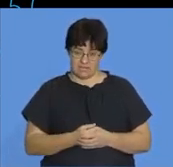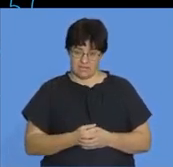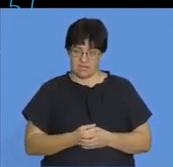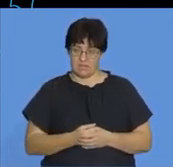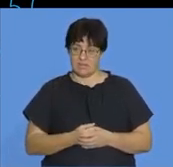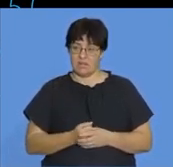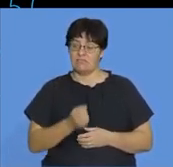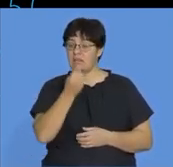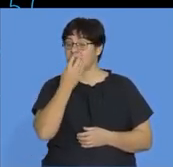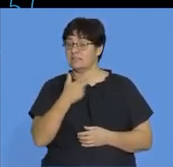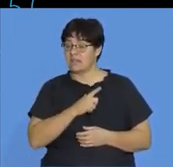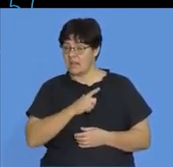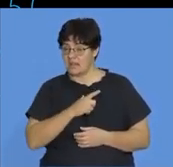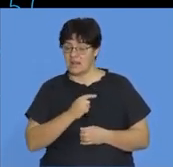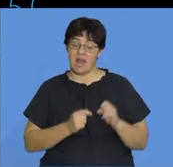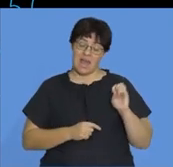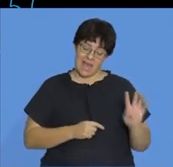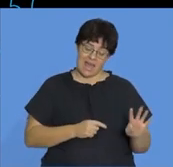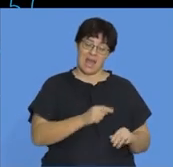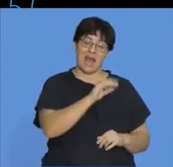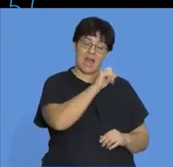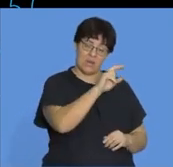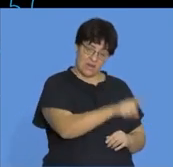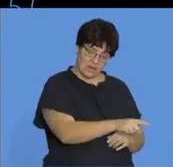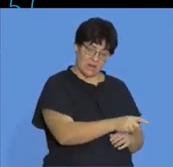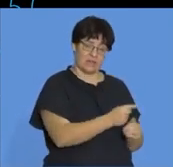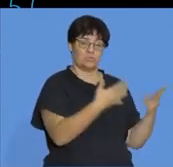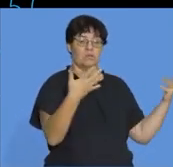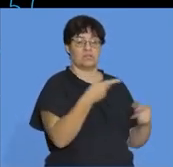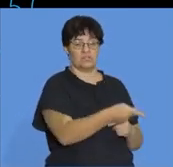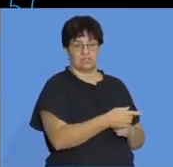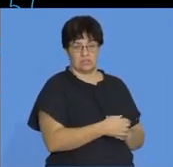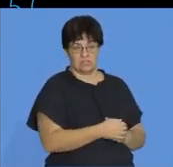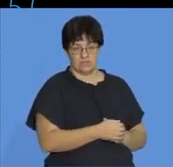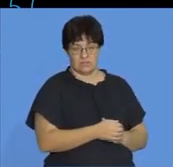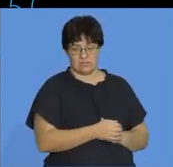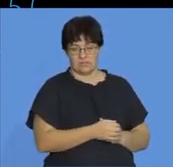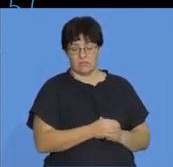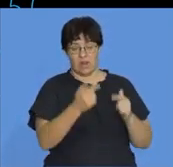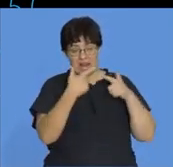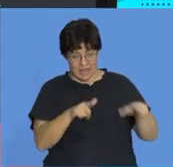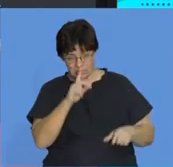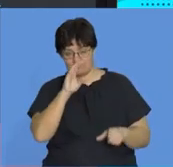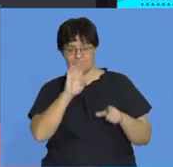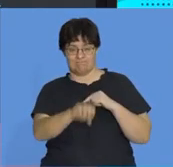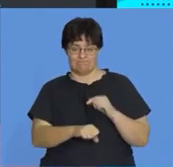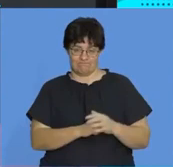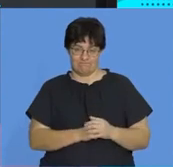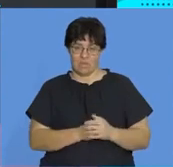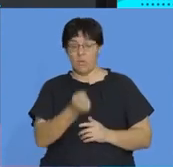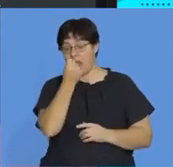the limiting reagent, it tells us that iron is the one that is in excess. So in terms of language, let's pay attention to